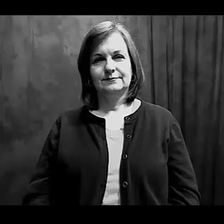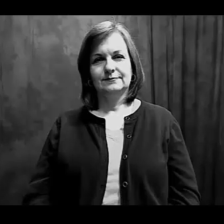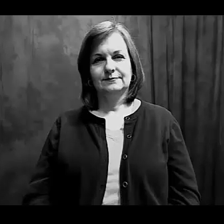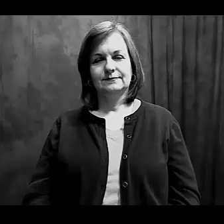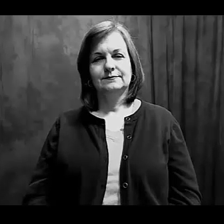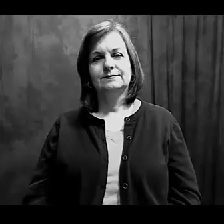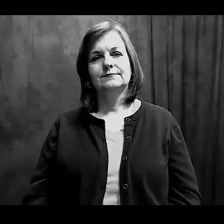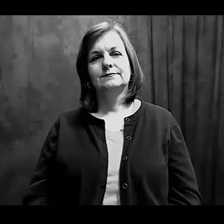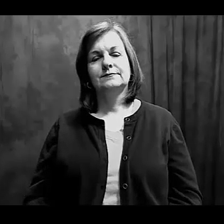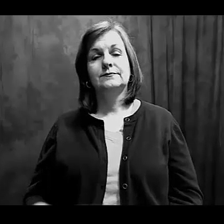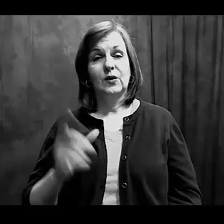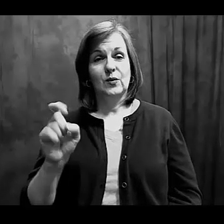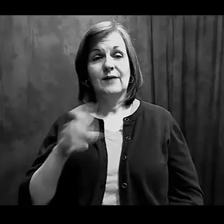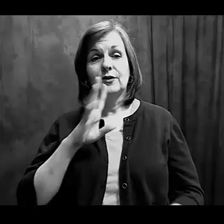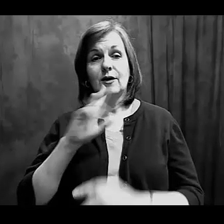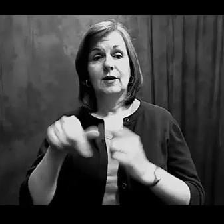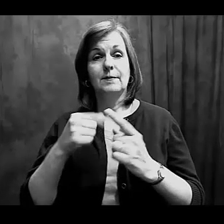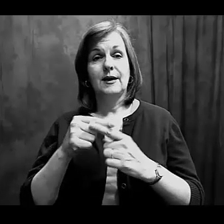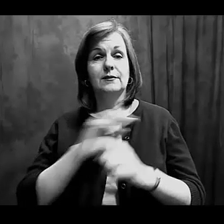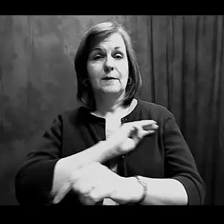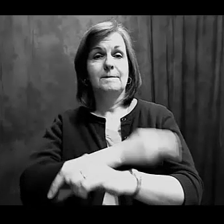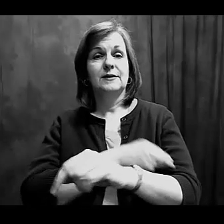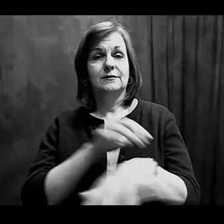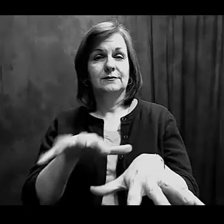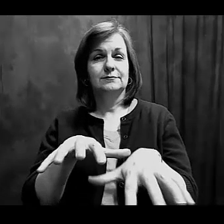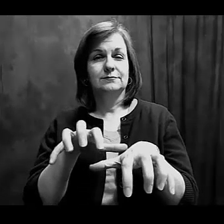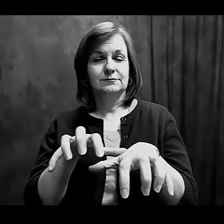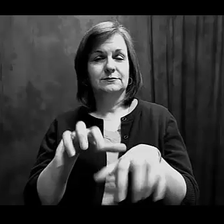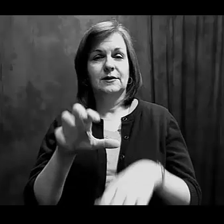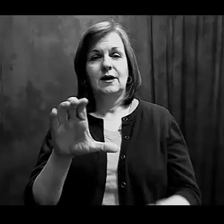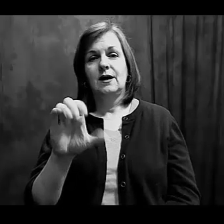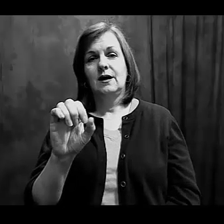When we look at muscles, we have to talk about contraction.